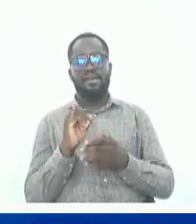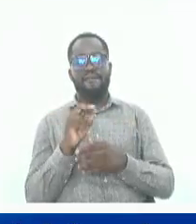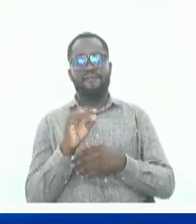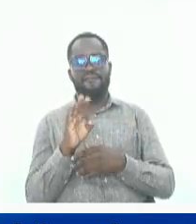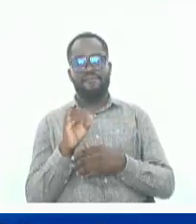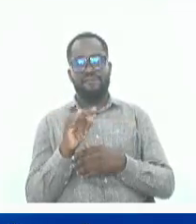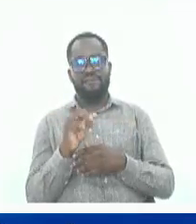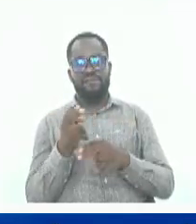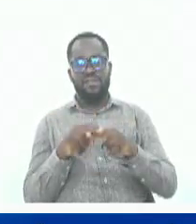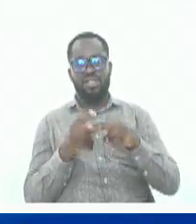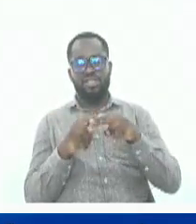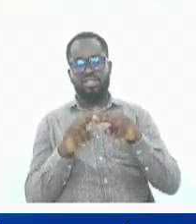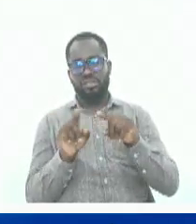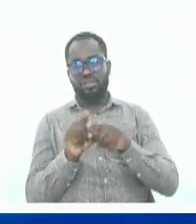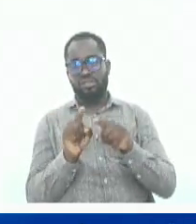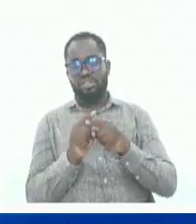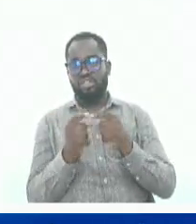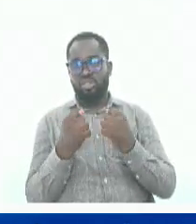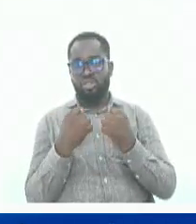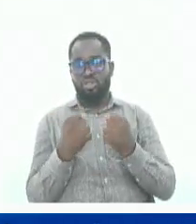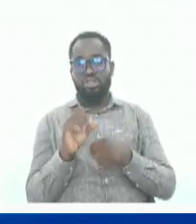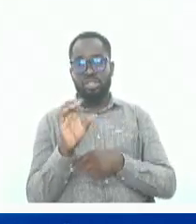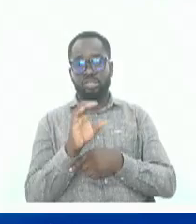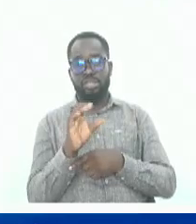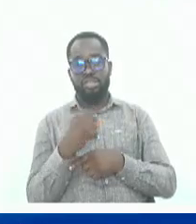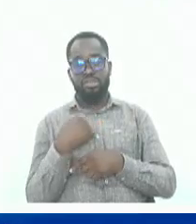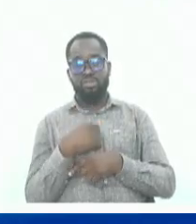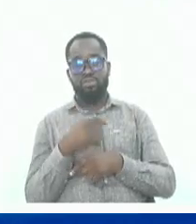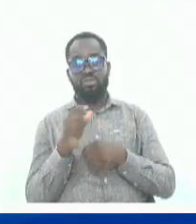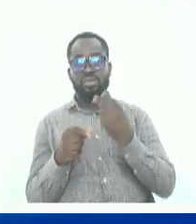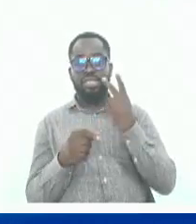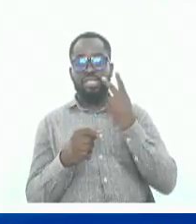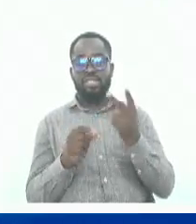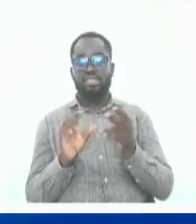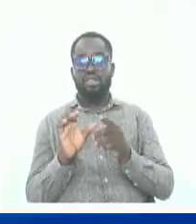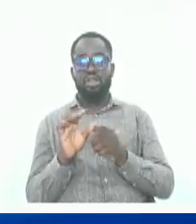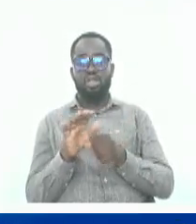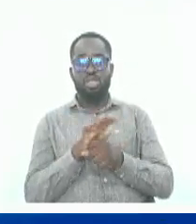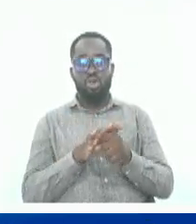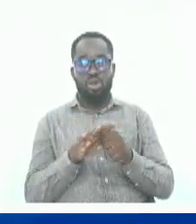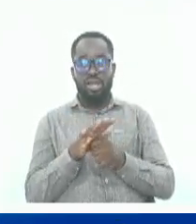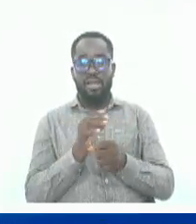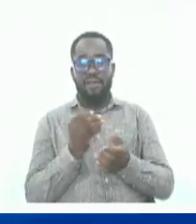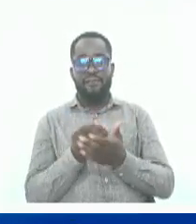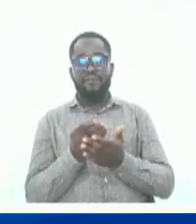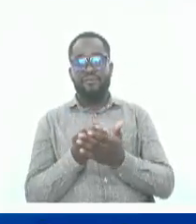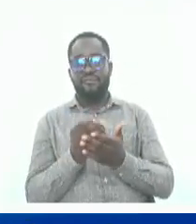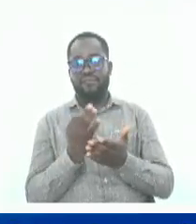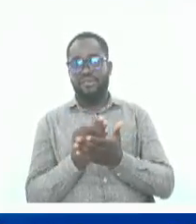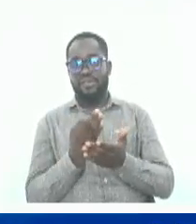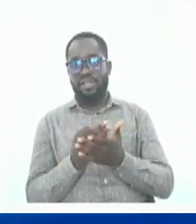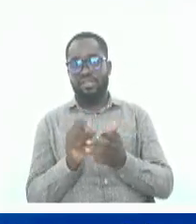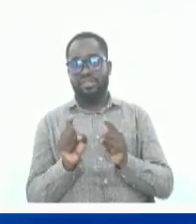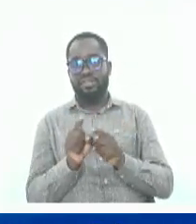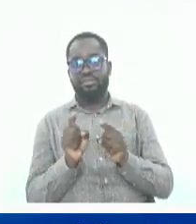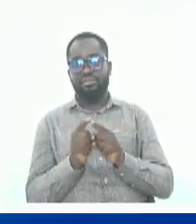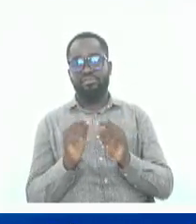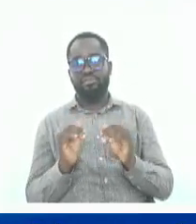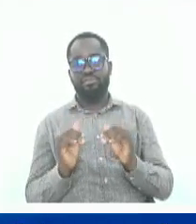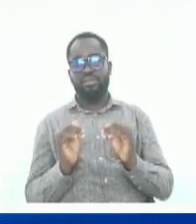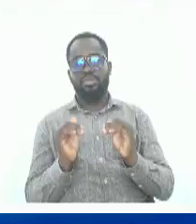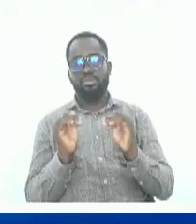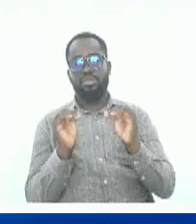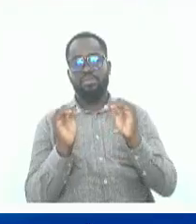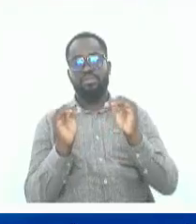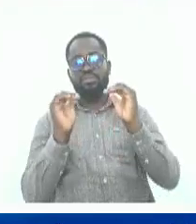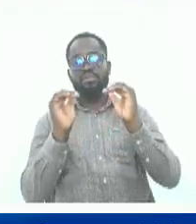downwards. So coupled with the strengthening of the cedi, we should see local financial assets generally heading north.